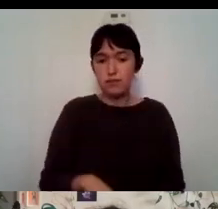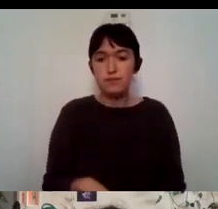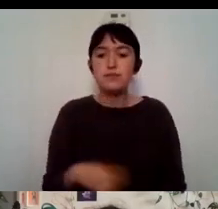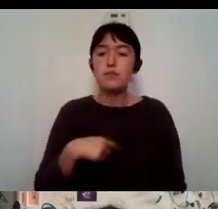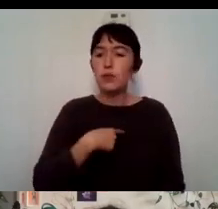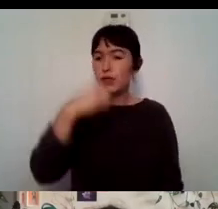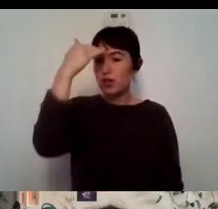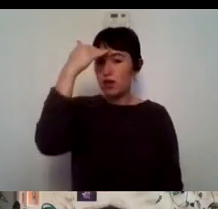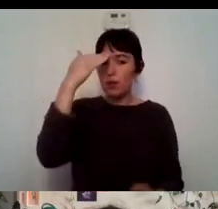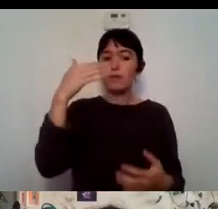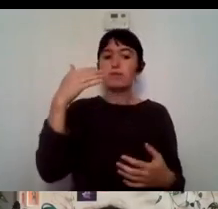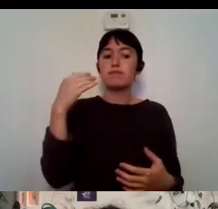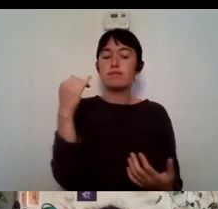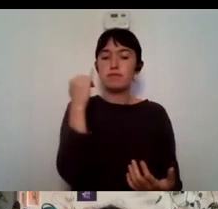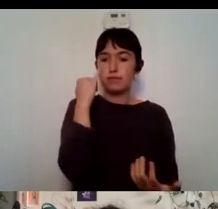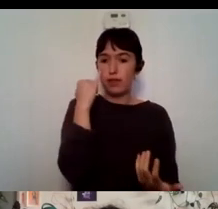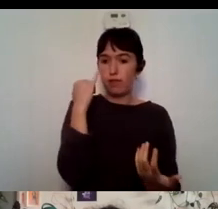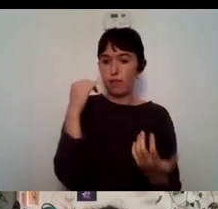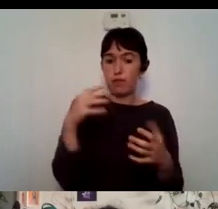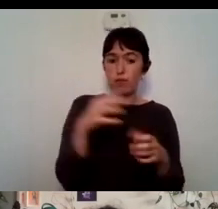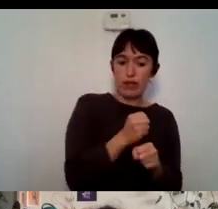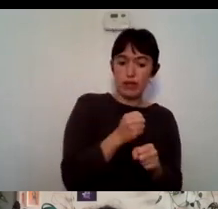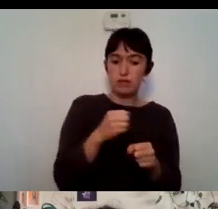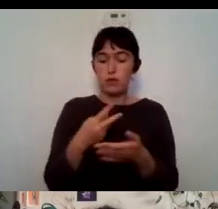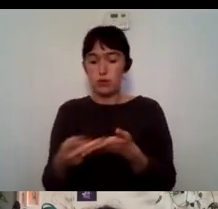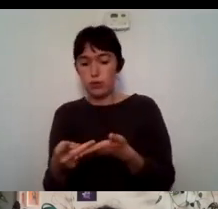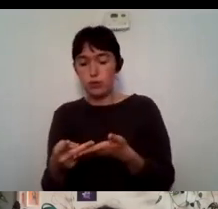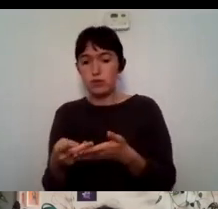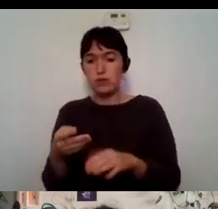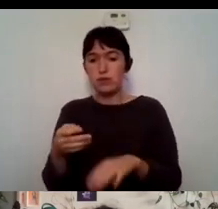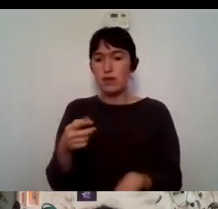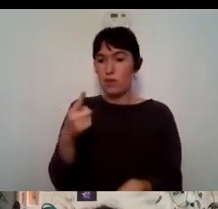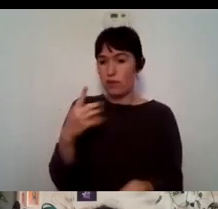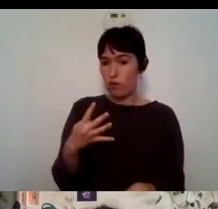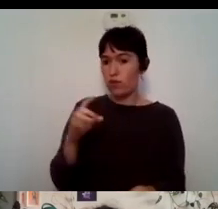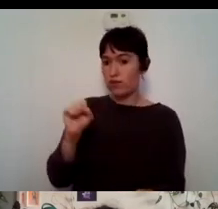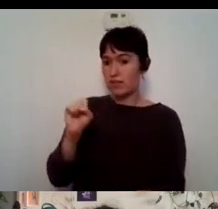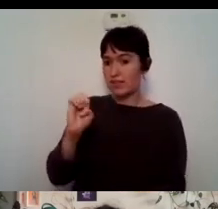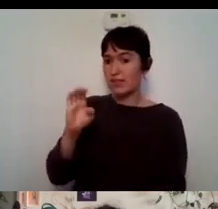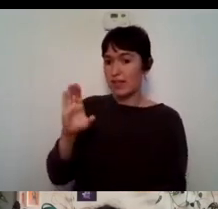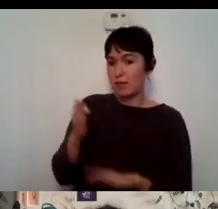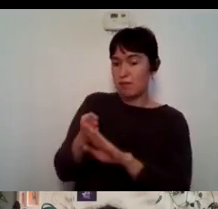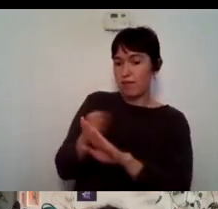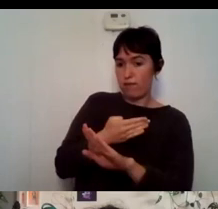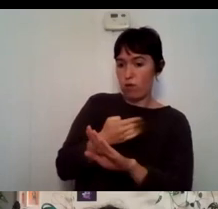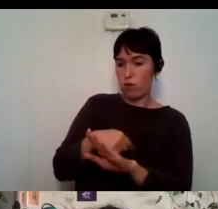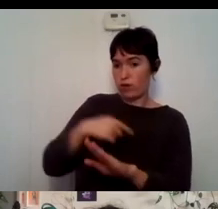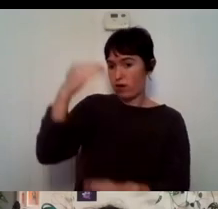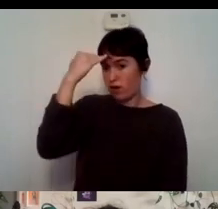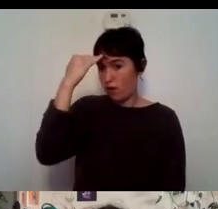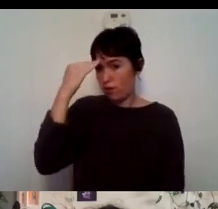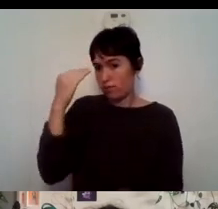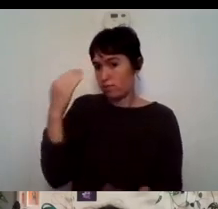lost about a quarter of a second after winning or losing. The final question